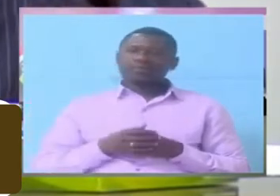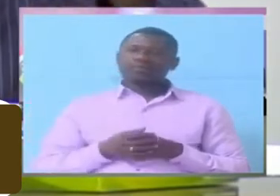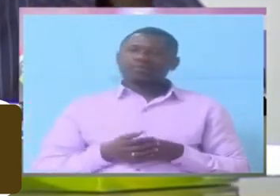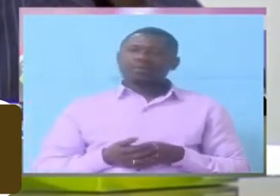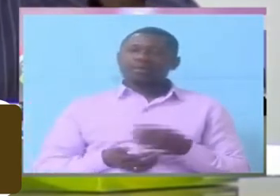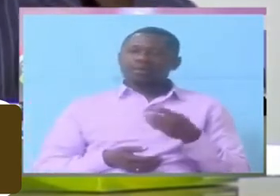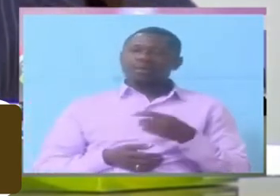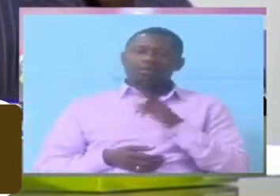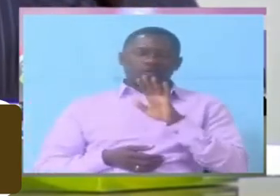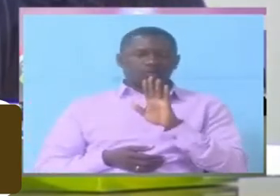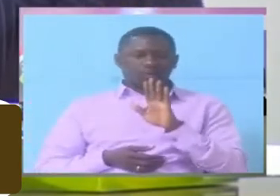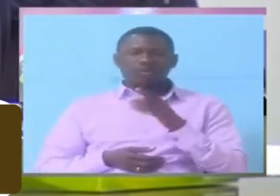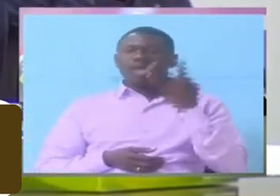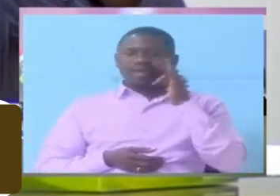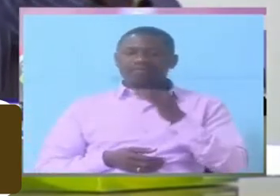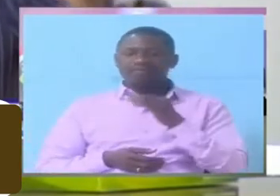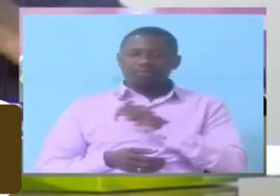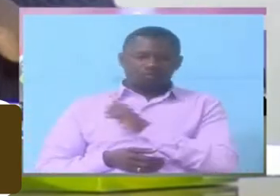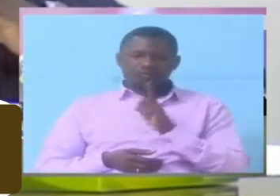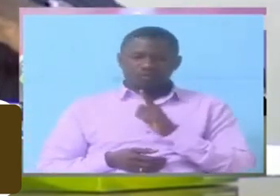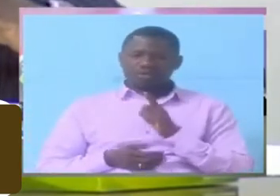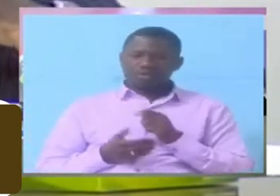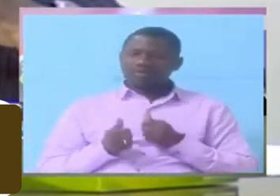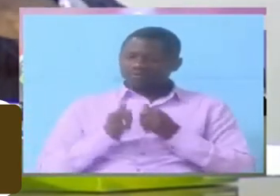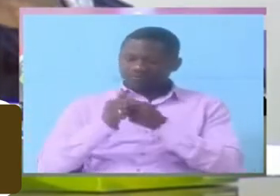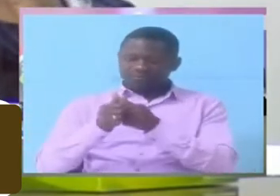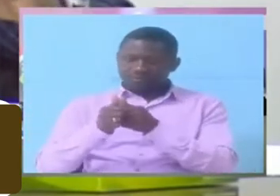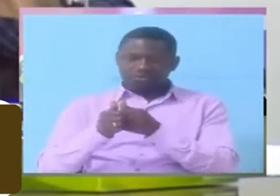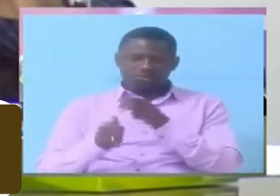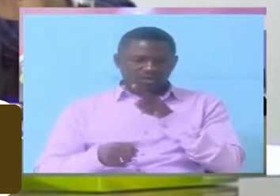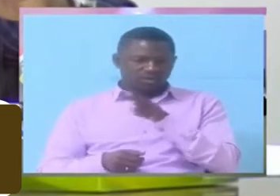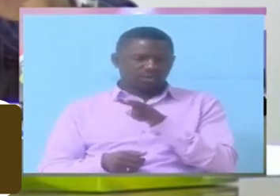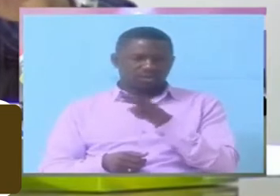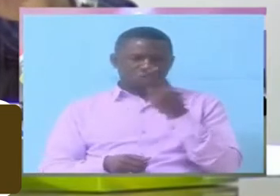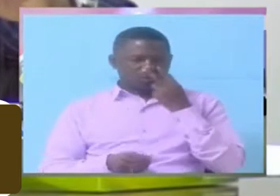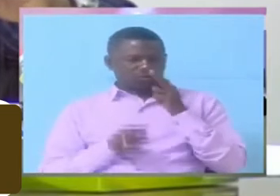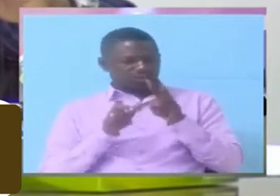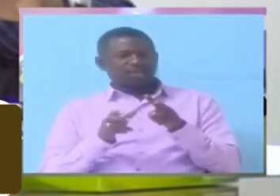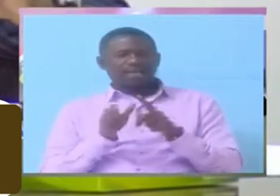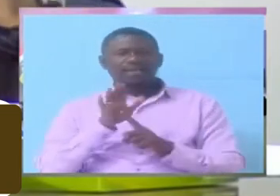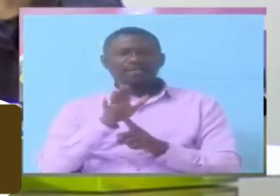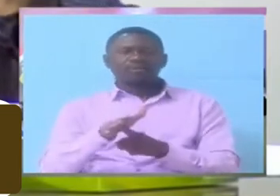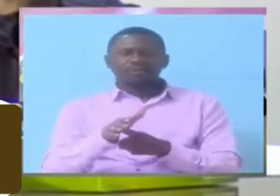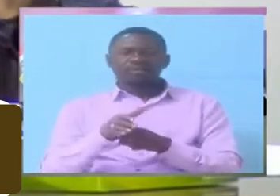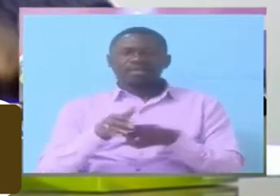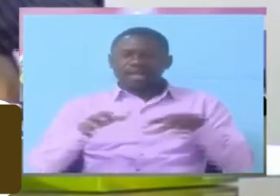if we follow that ni mburata onoma you would see that there was an animal farm ibajela ko